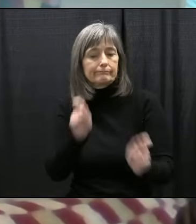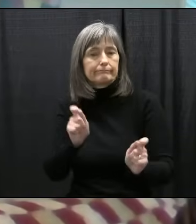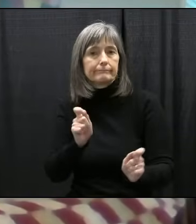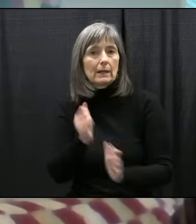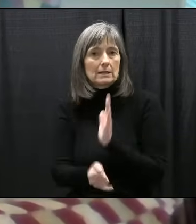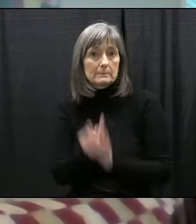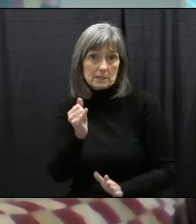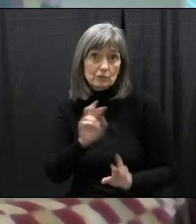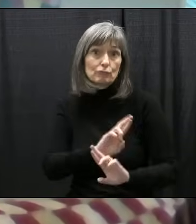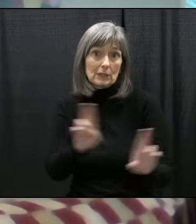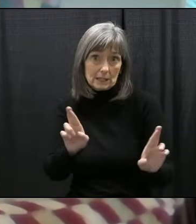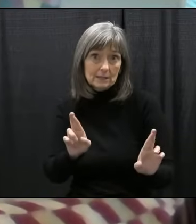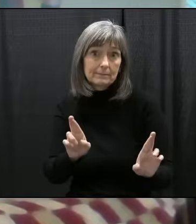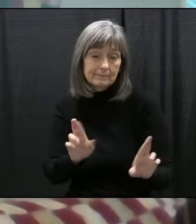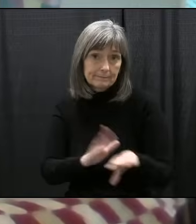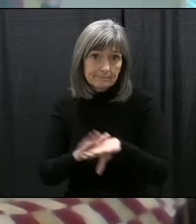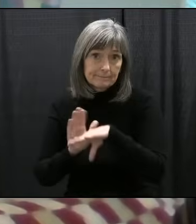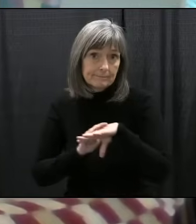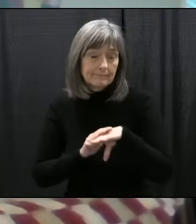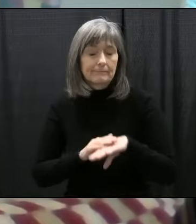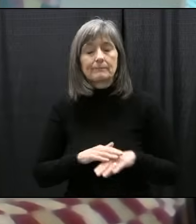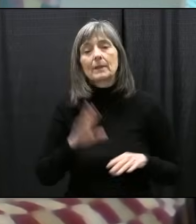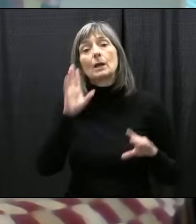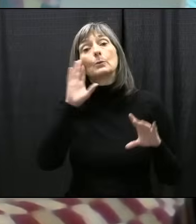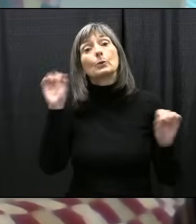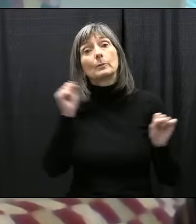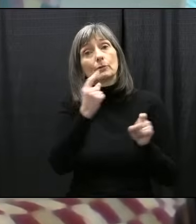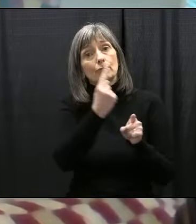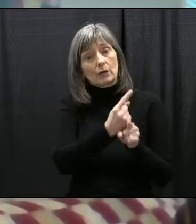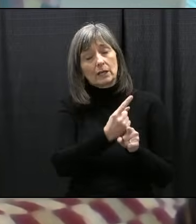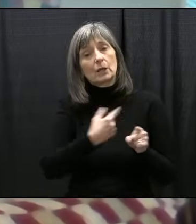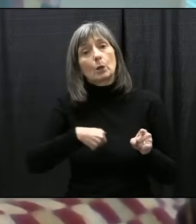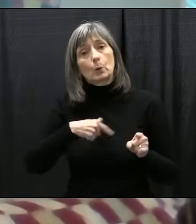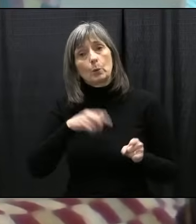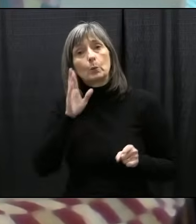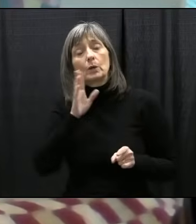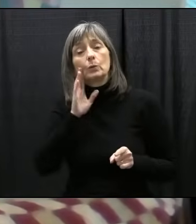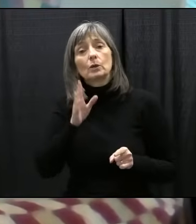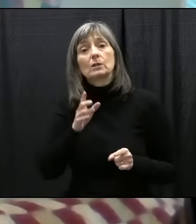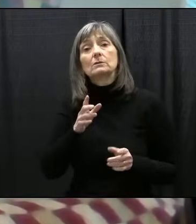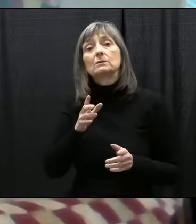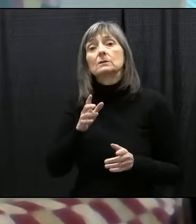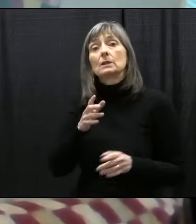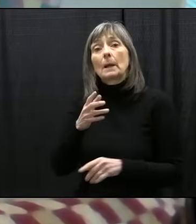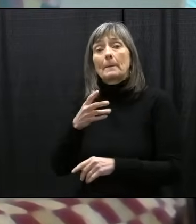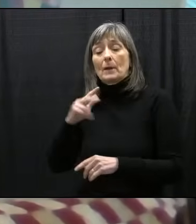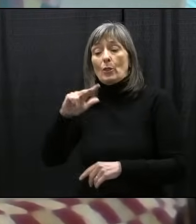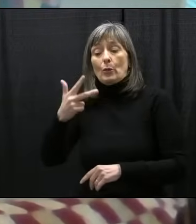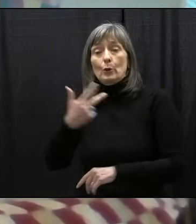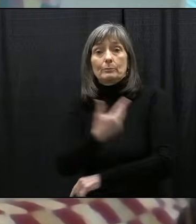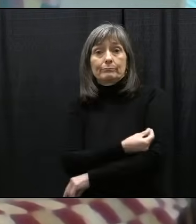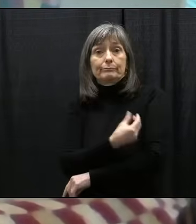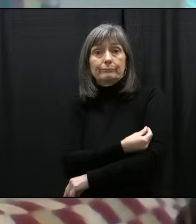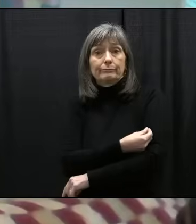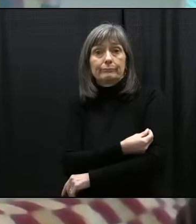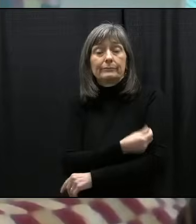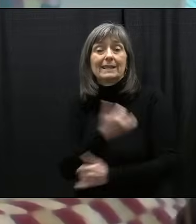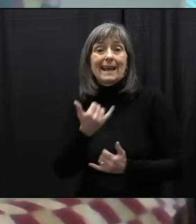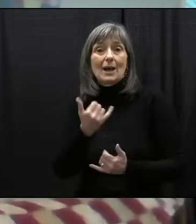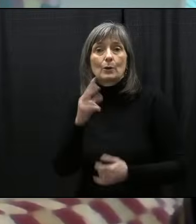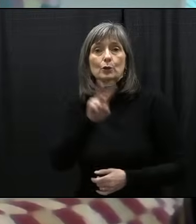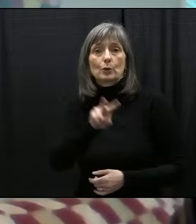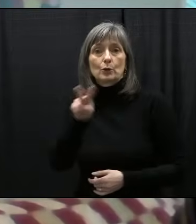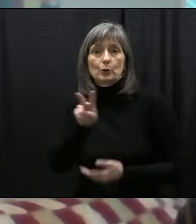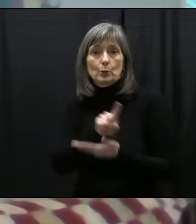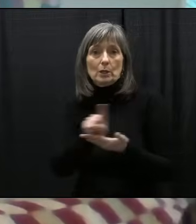happens. Finally, as the Premier announced, our province will be reducing the required interval for booster doses to 22 weeks.